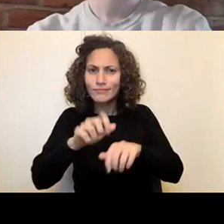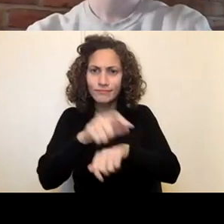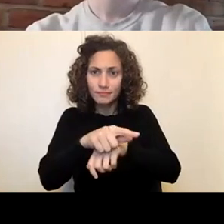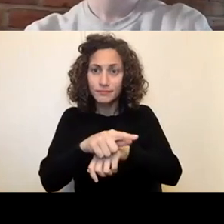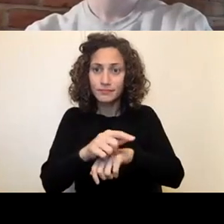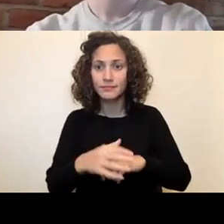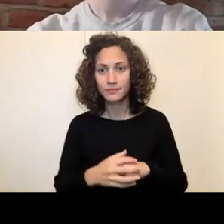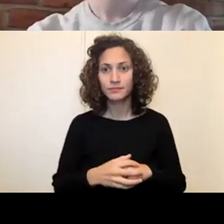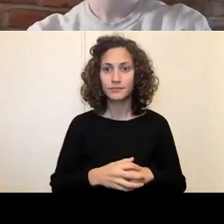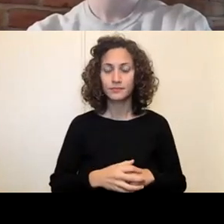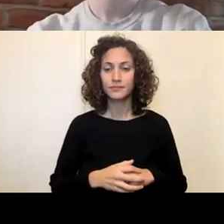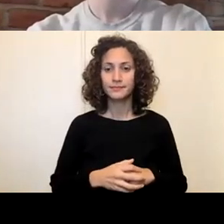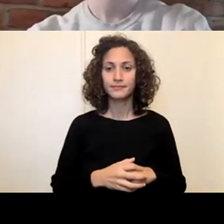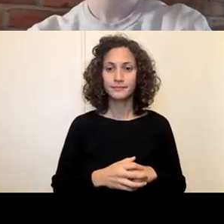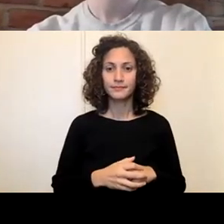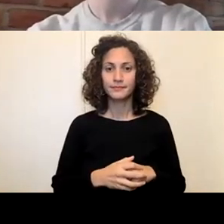we're